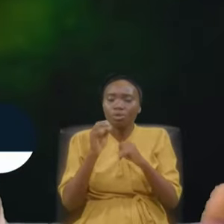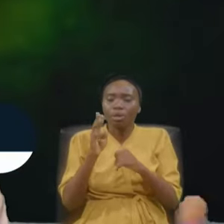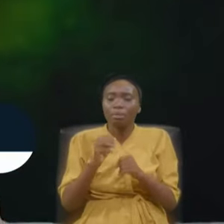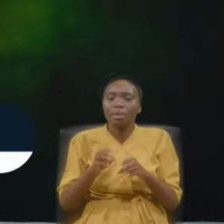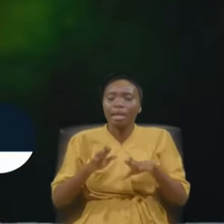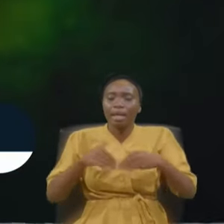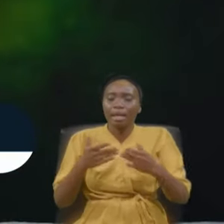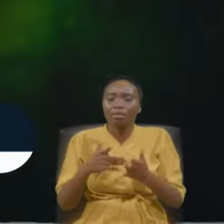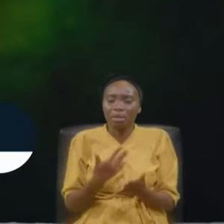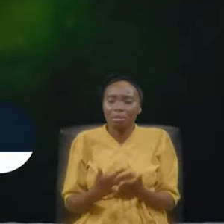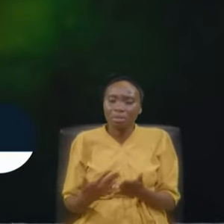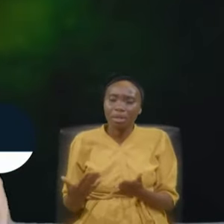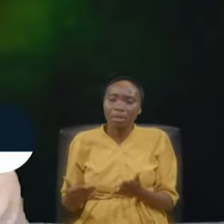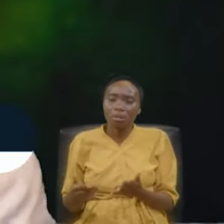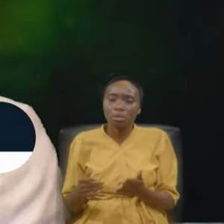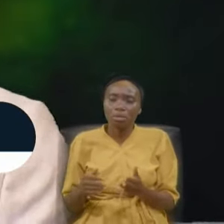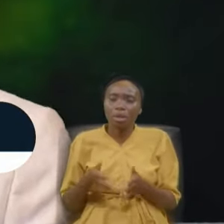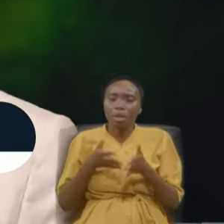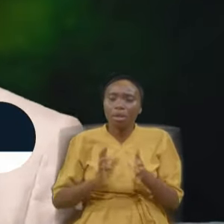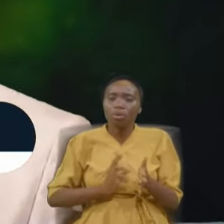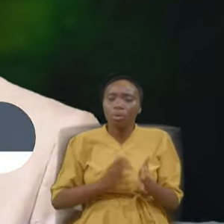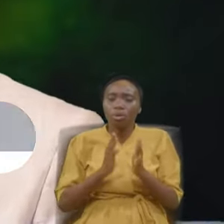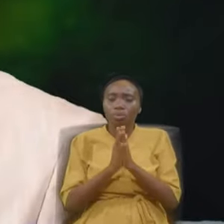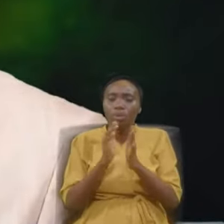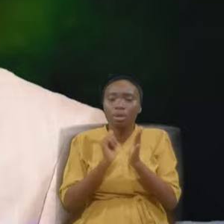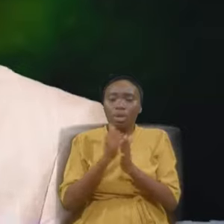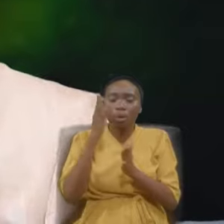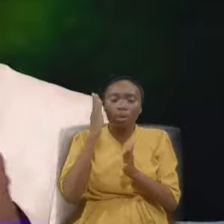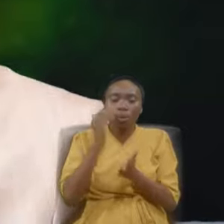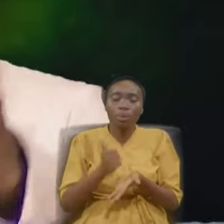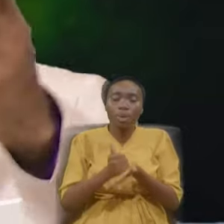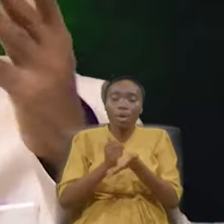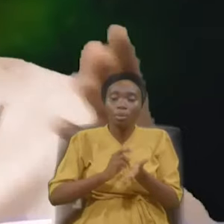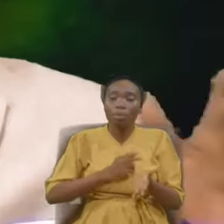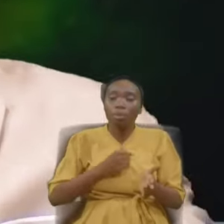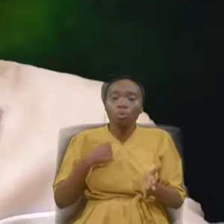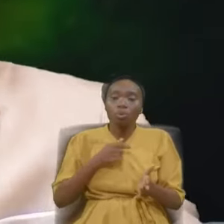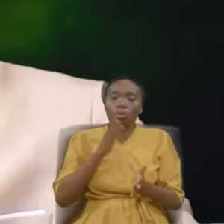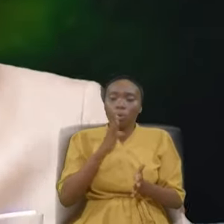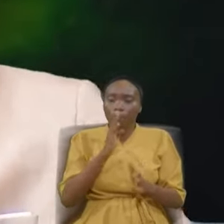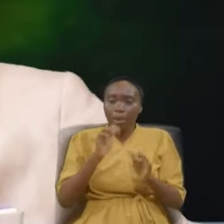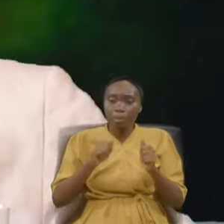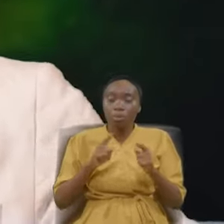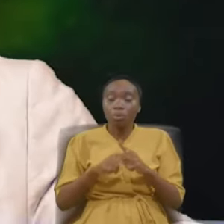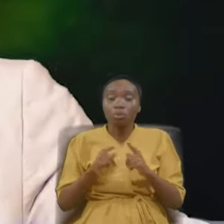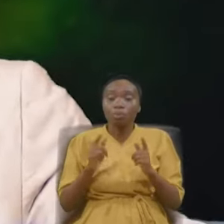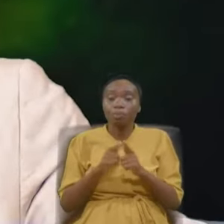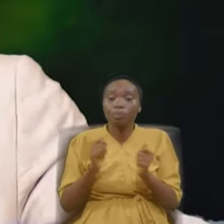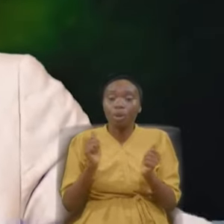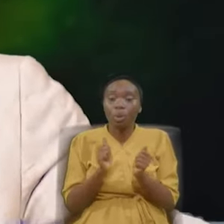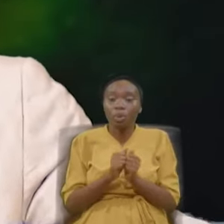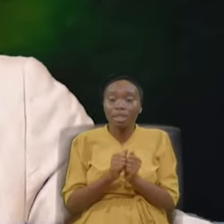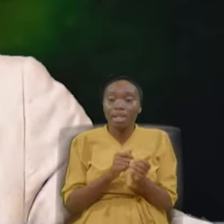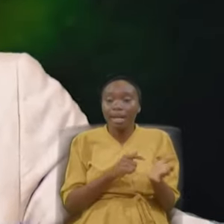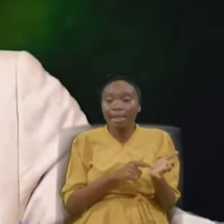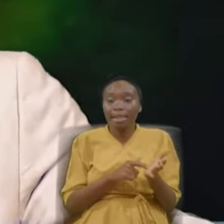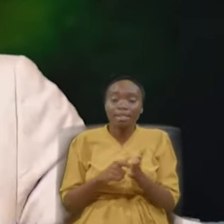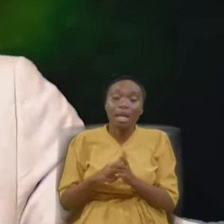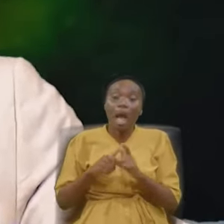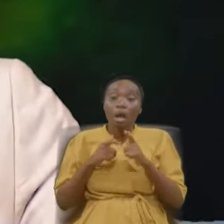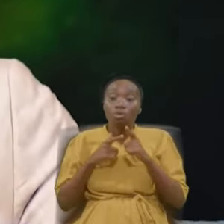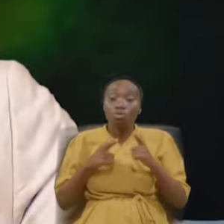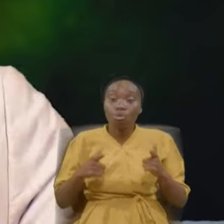them materials. Let's pray God will help us to be able to meet up with this